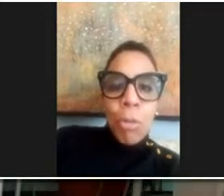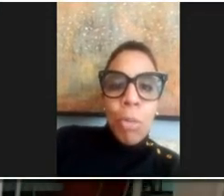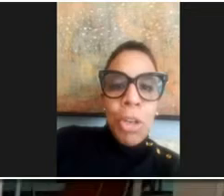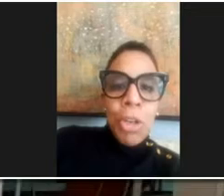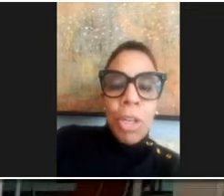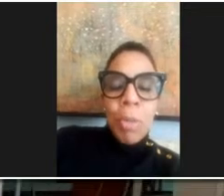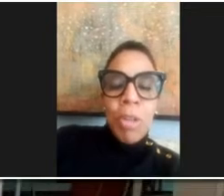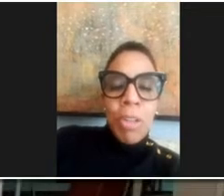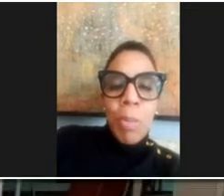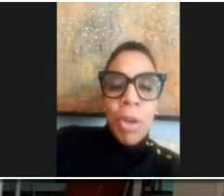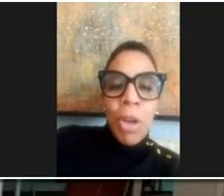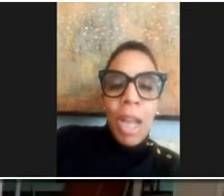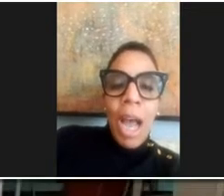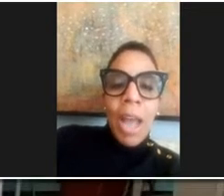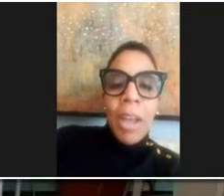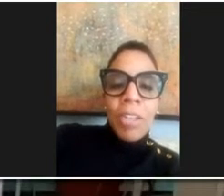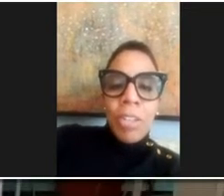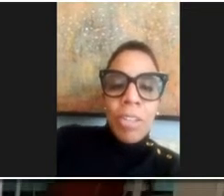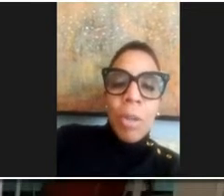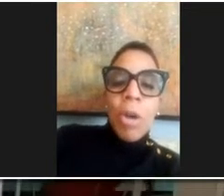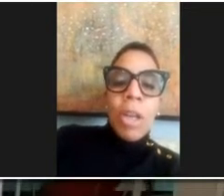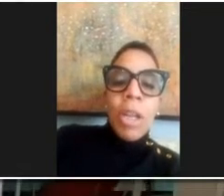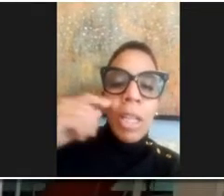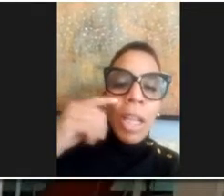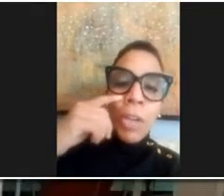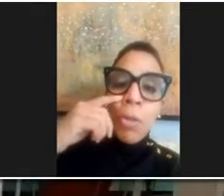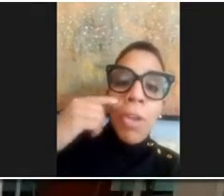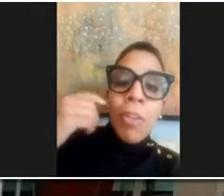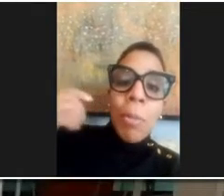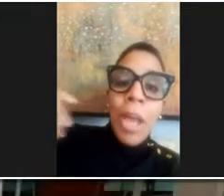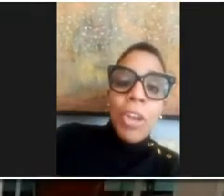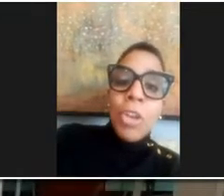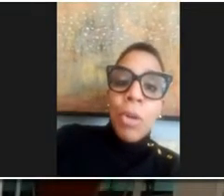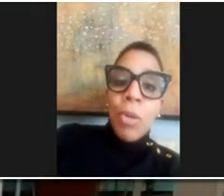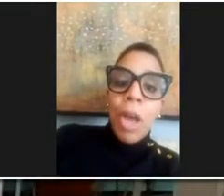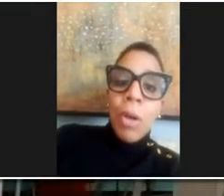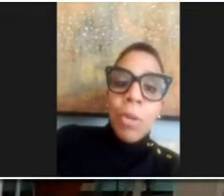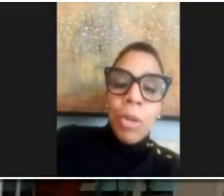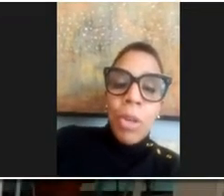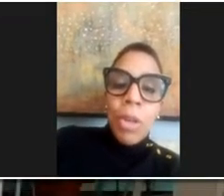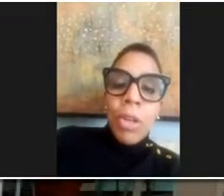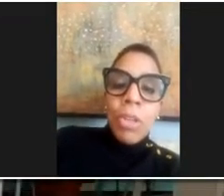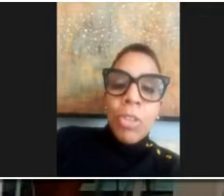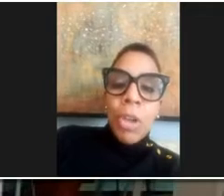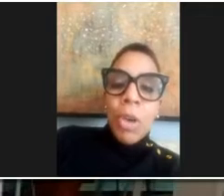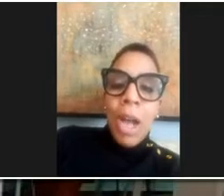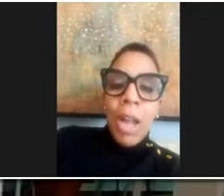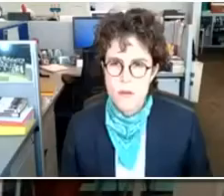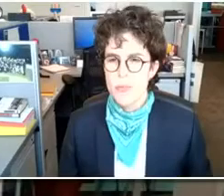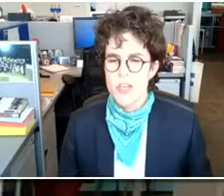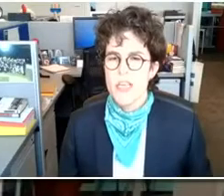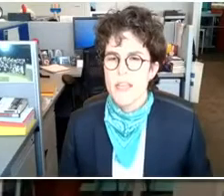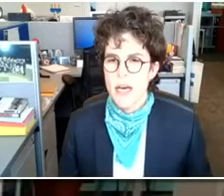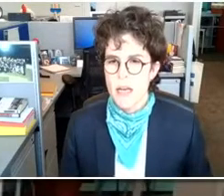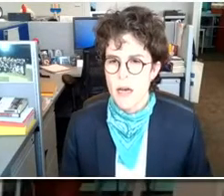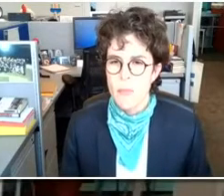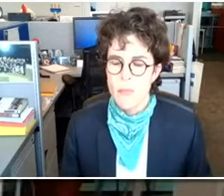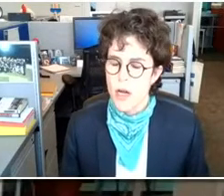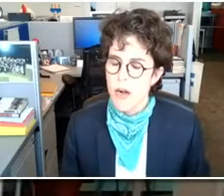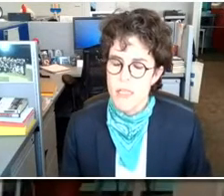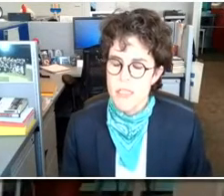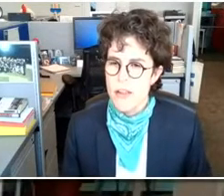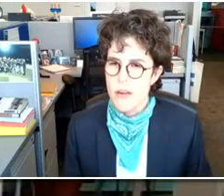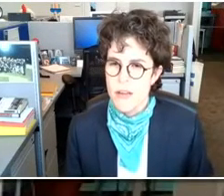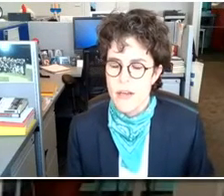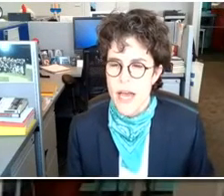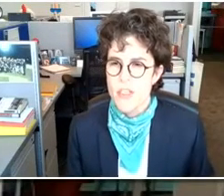environment exist um across the H system uh families and singles are placed in their own unit uh some